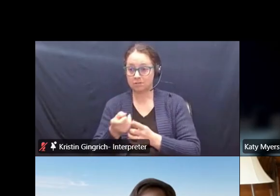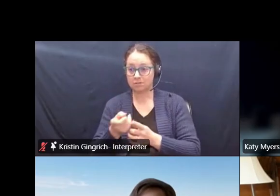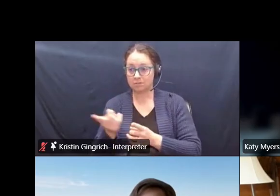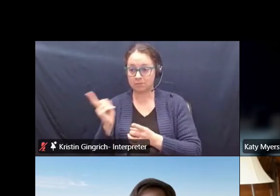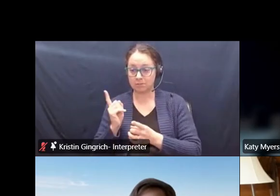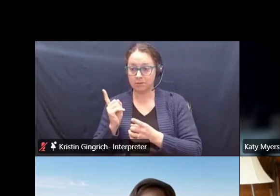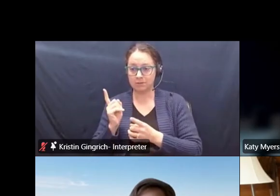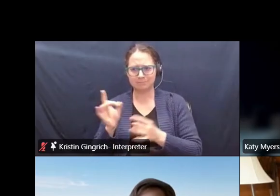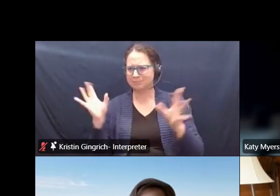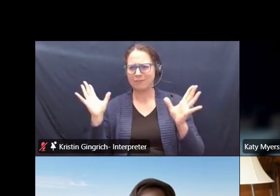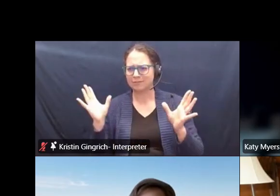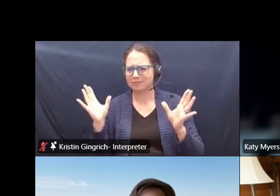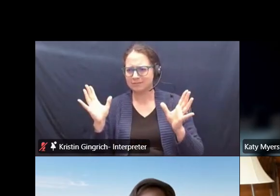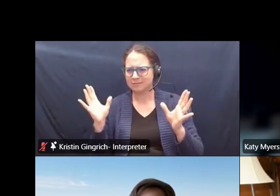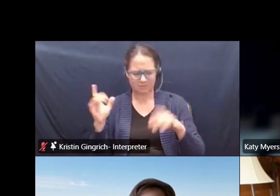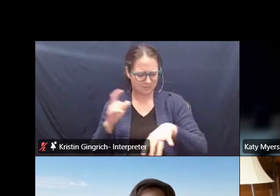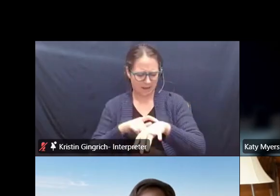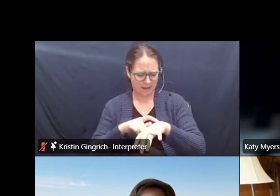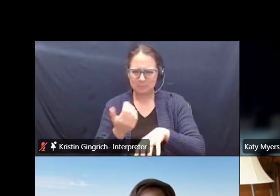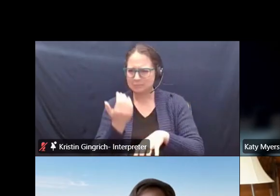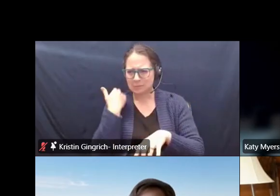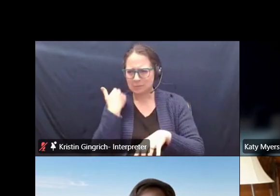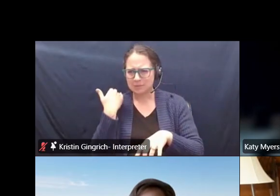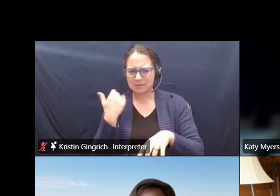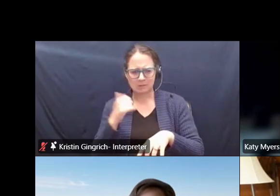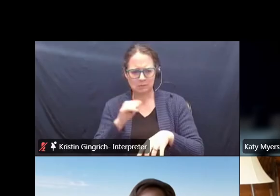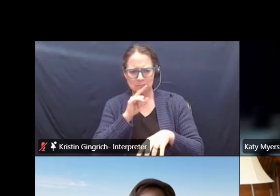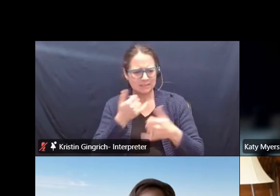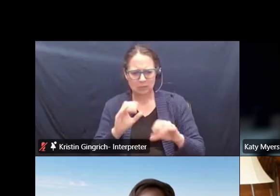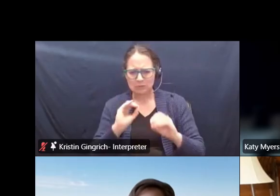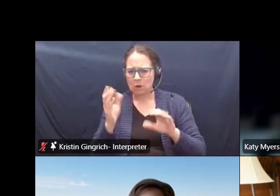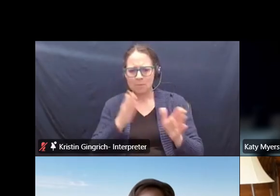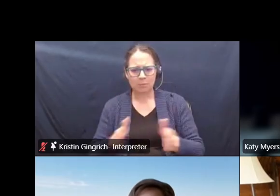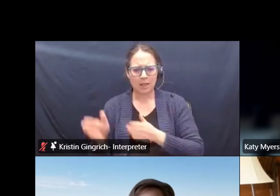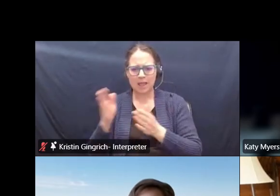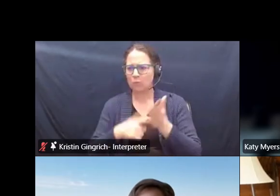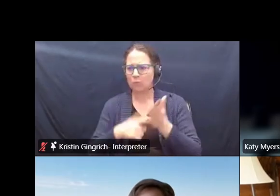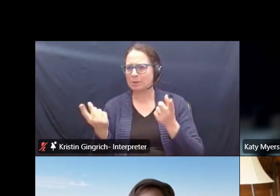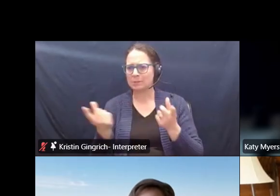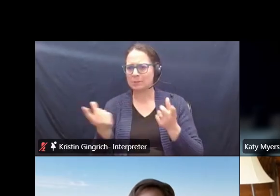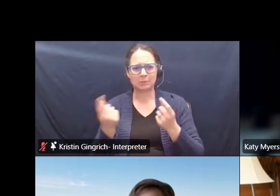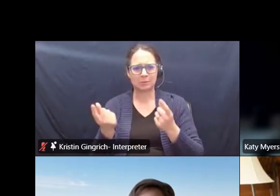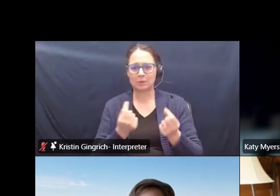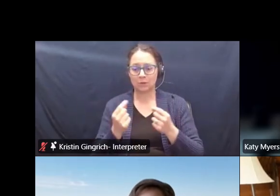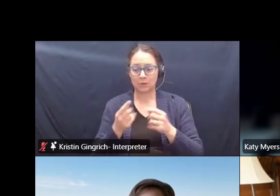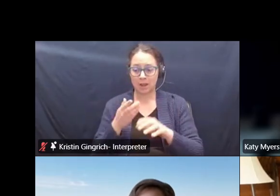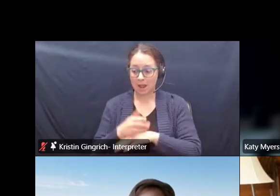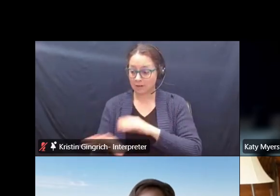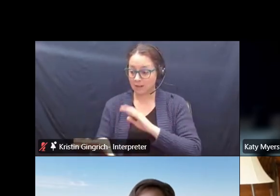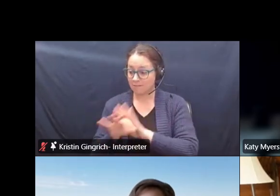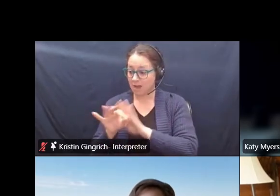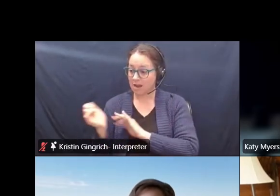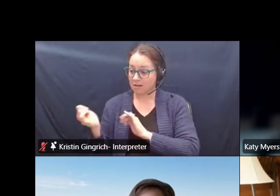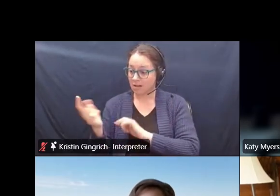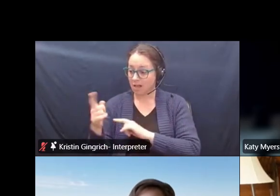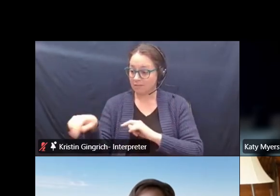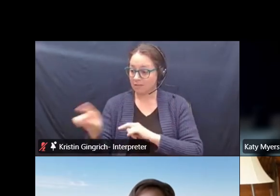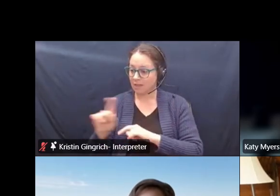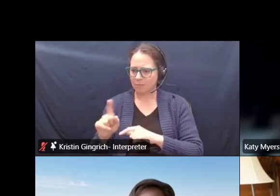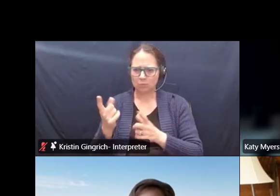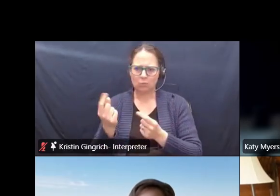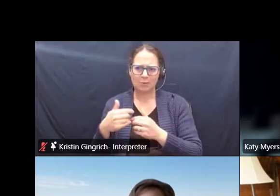is ridiculous. And they don't even have a plan as to what they're going to do once they find all of them,